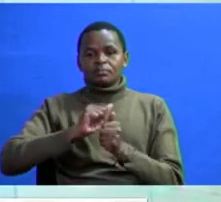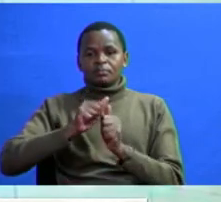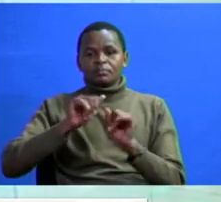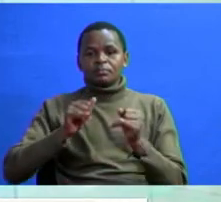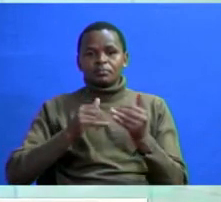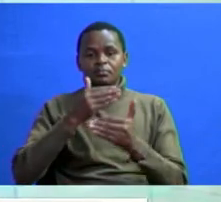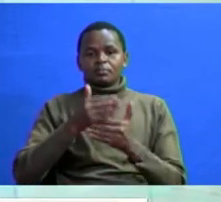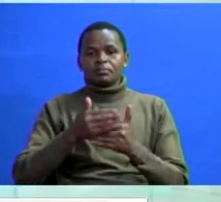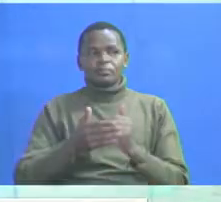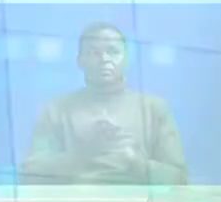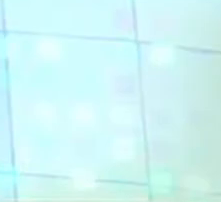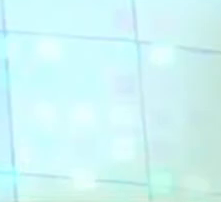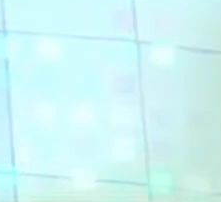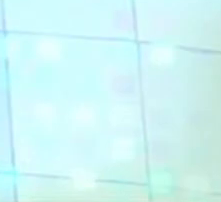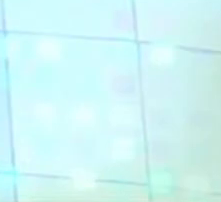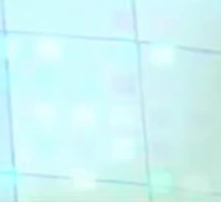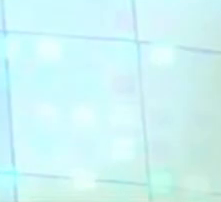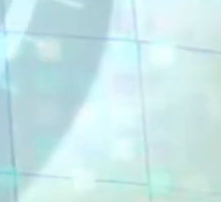up next.